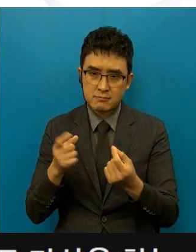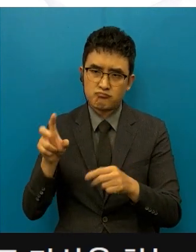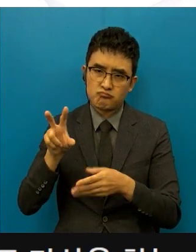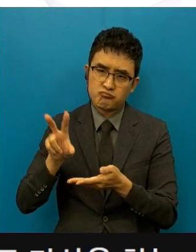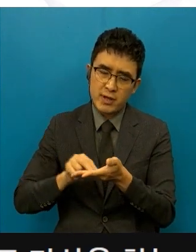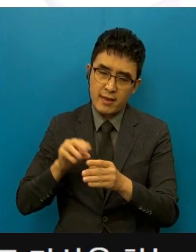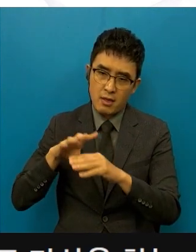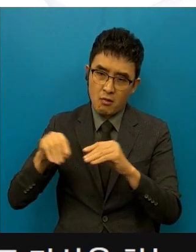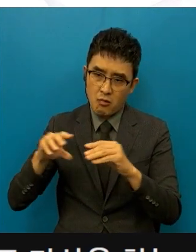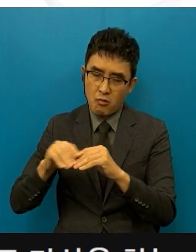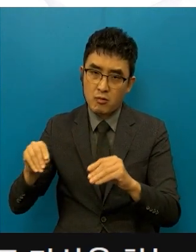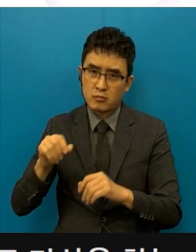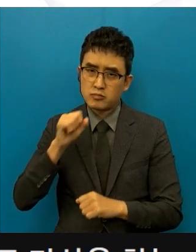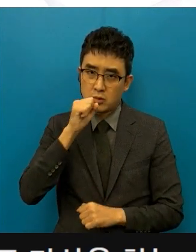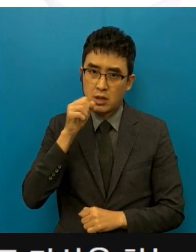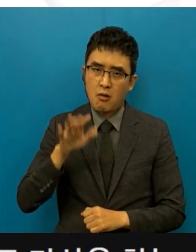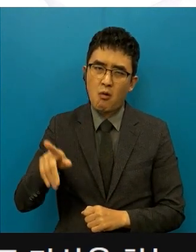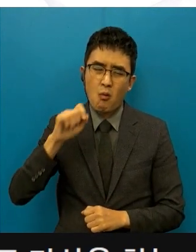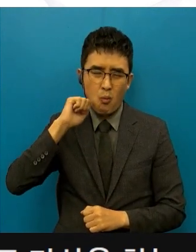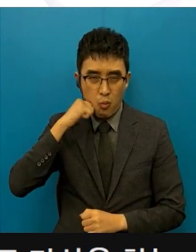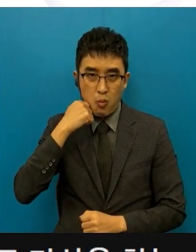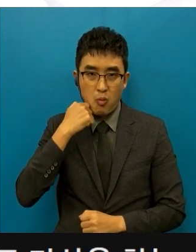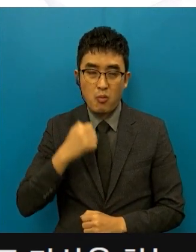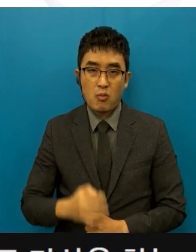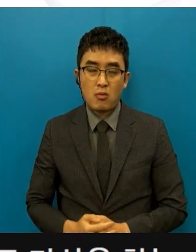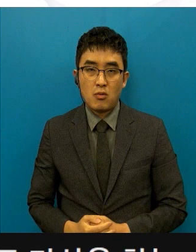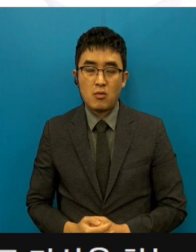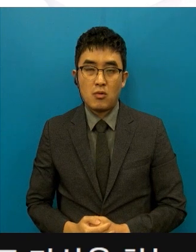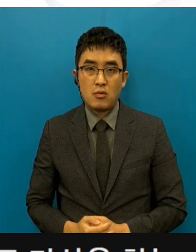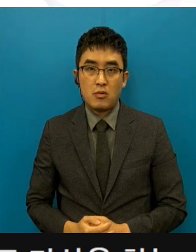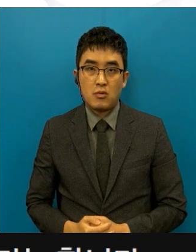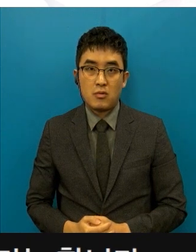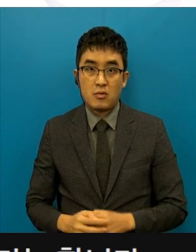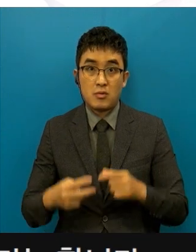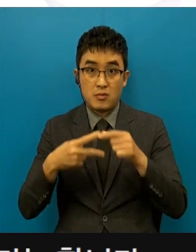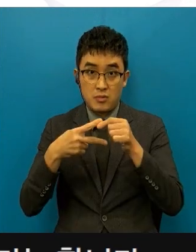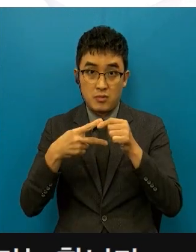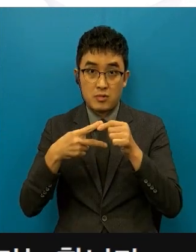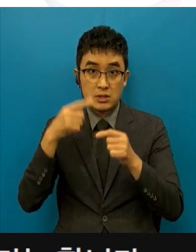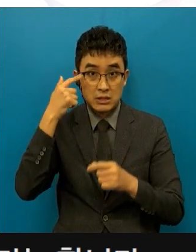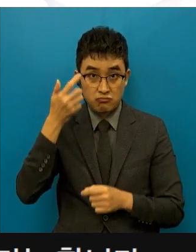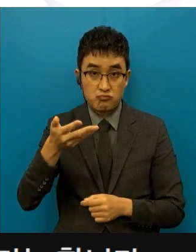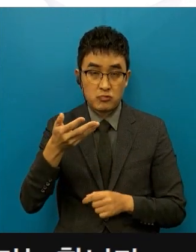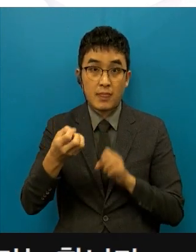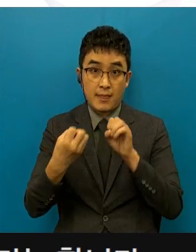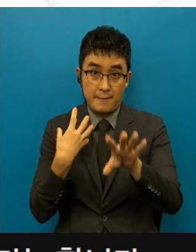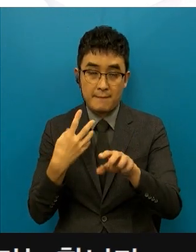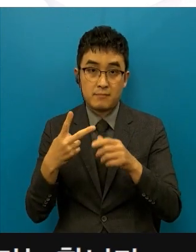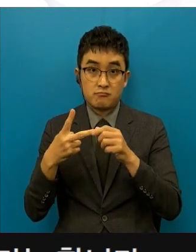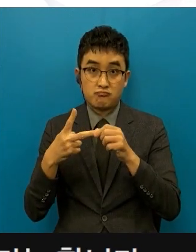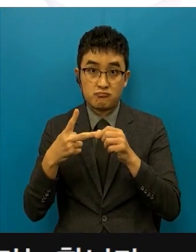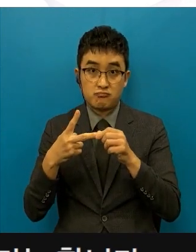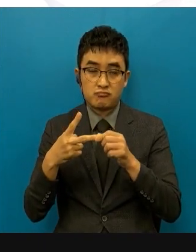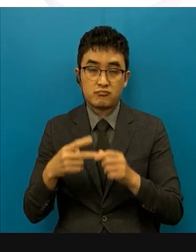Yes, so this is my answer for the first question. Second question is,